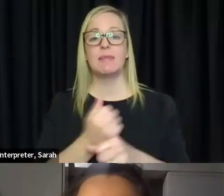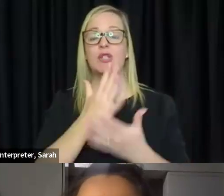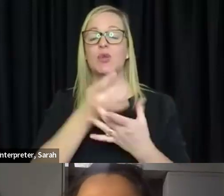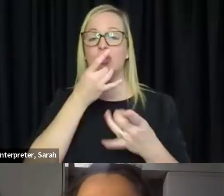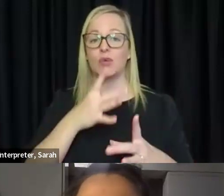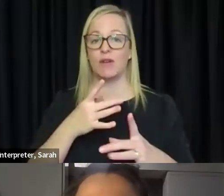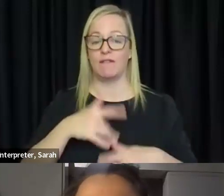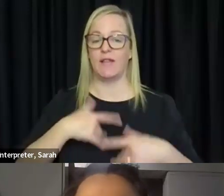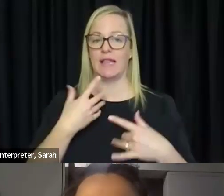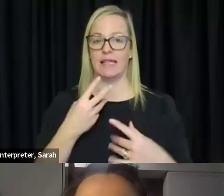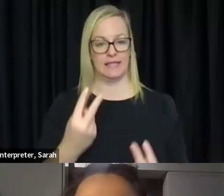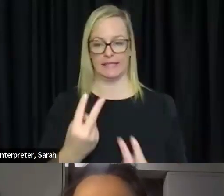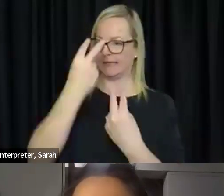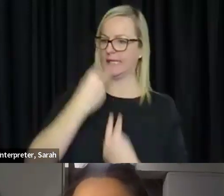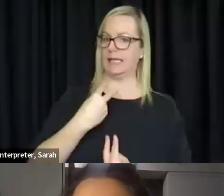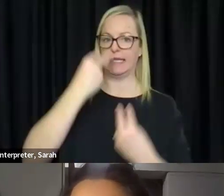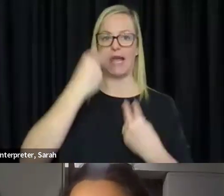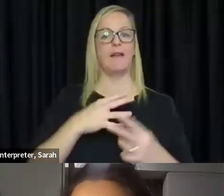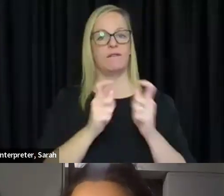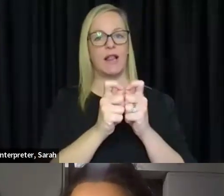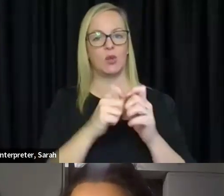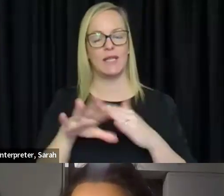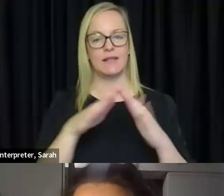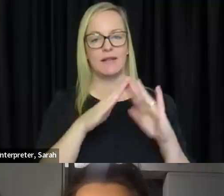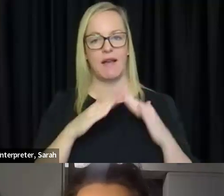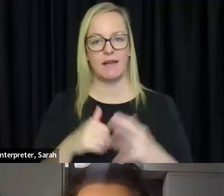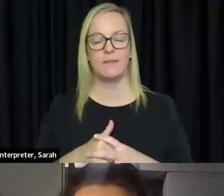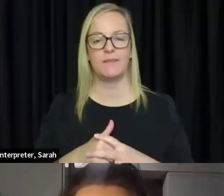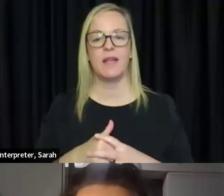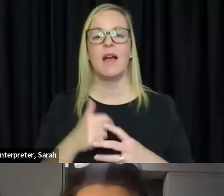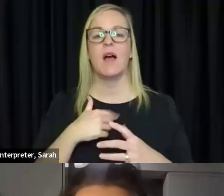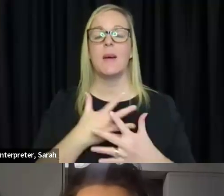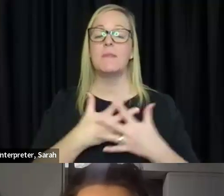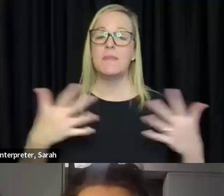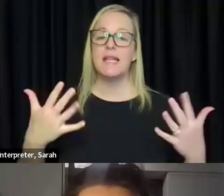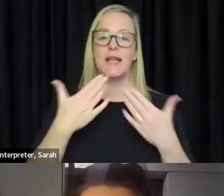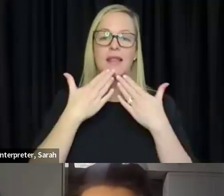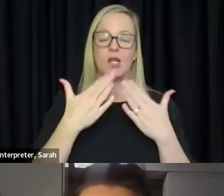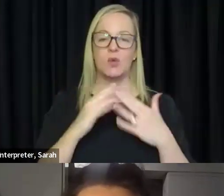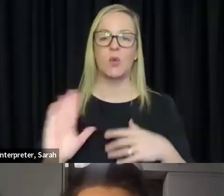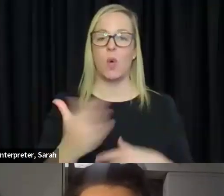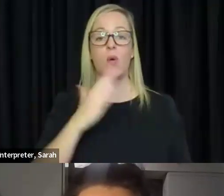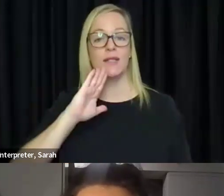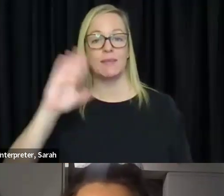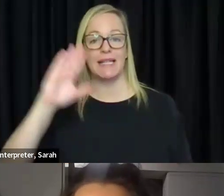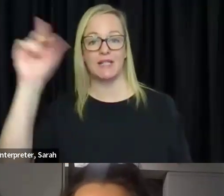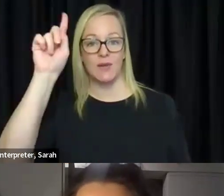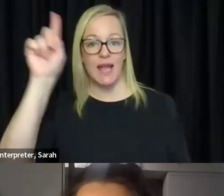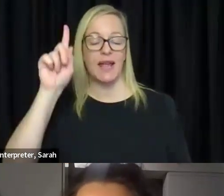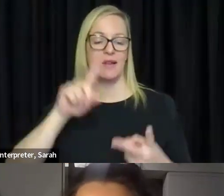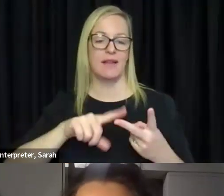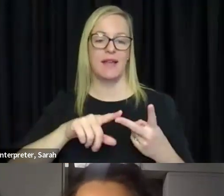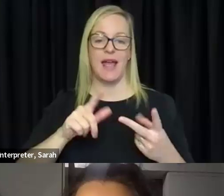seen and valued in our society. I would like to extend a heartfelt thank you to all of our speakers today and all of